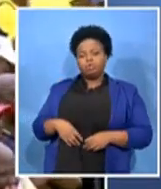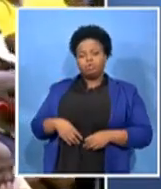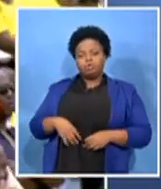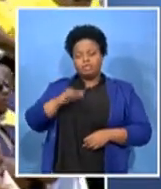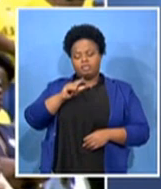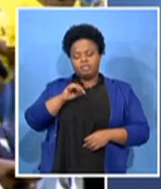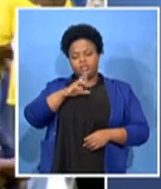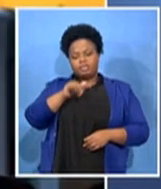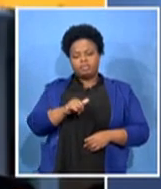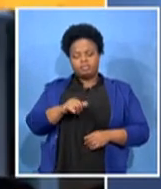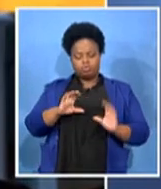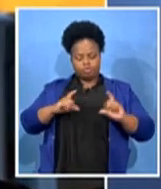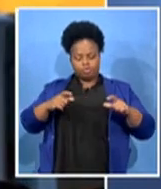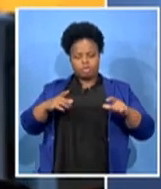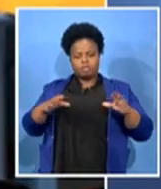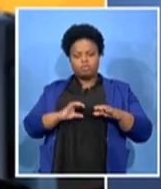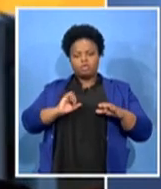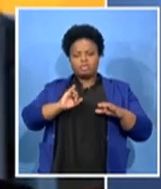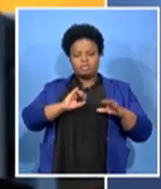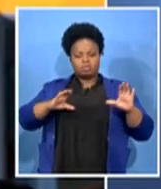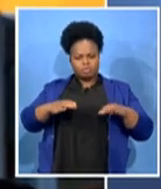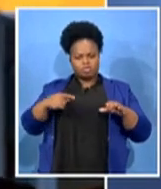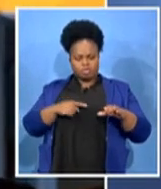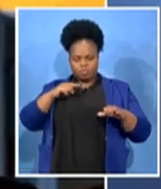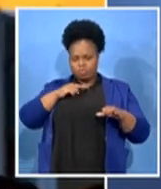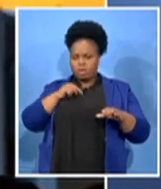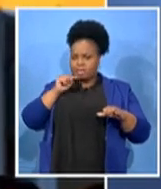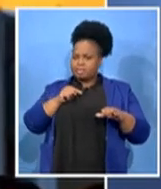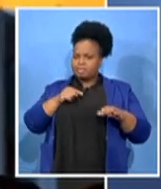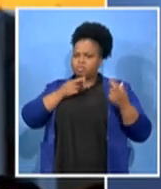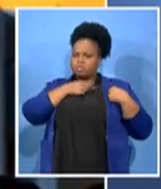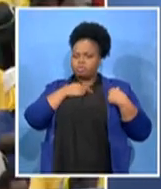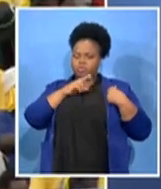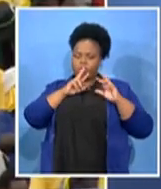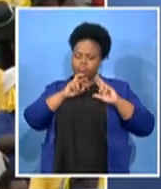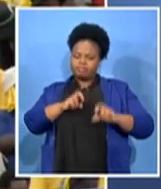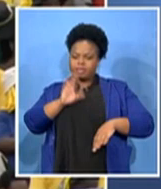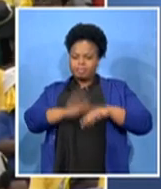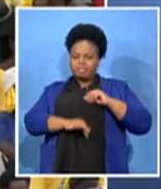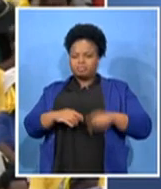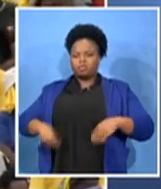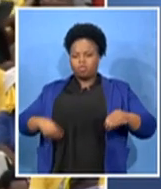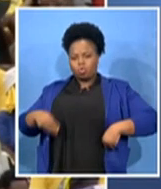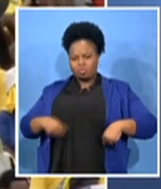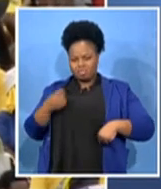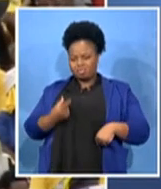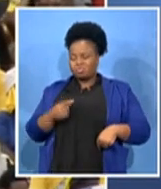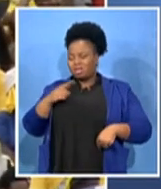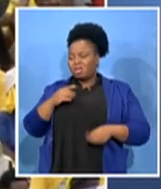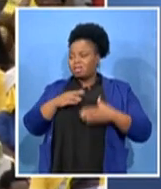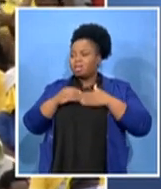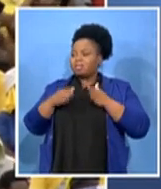been looking at various leaders of the party speak on these issues. You've been, in some instances, seeing